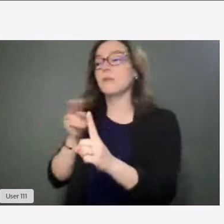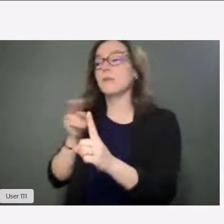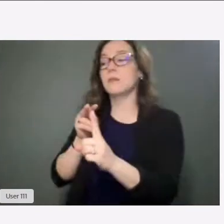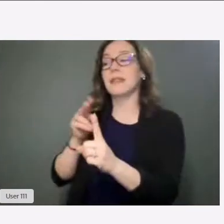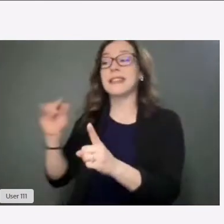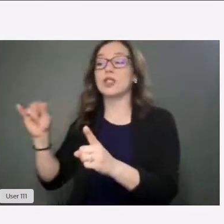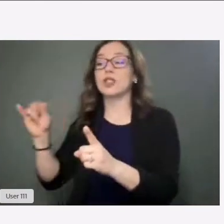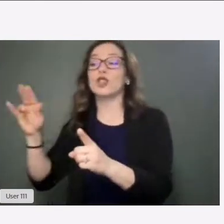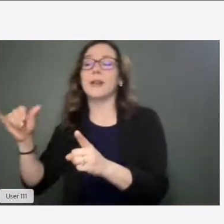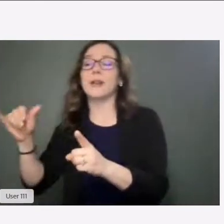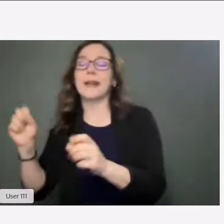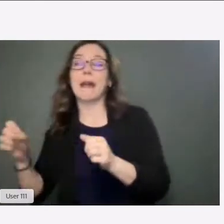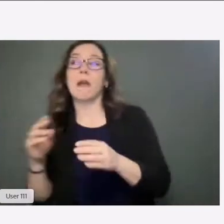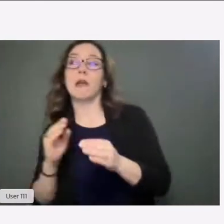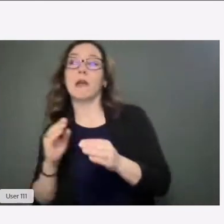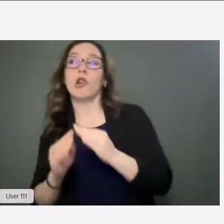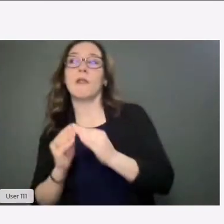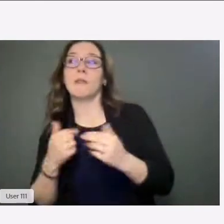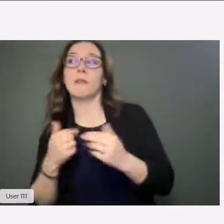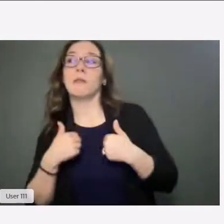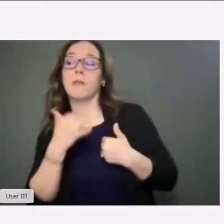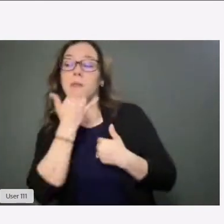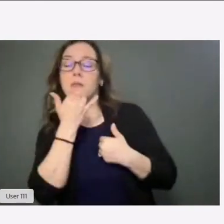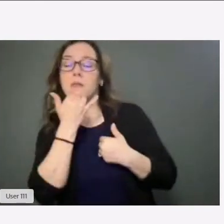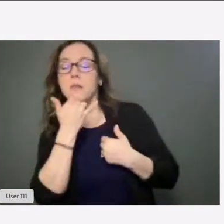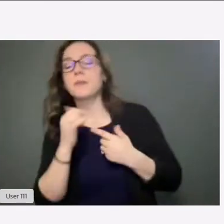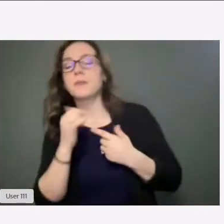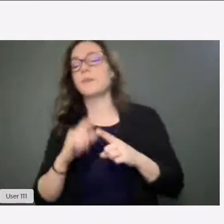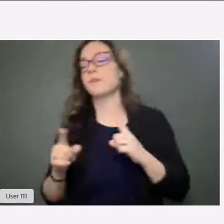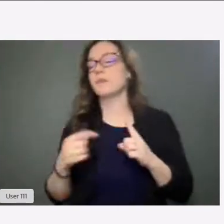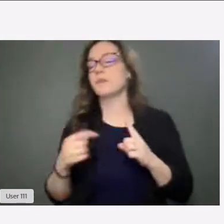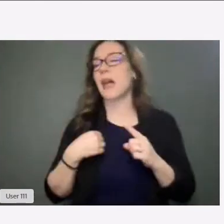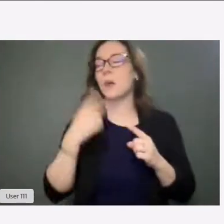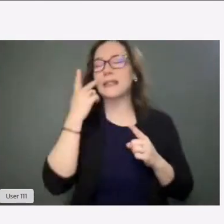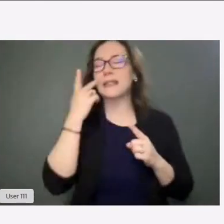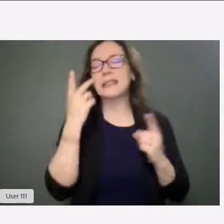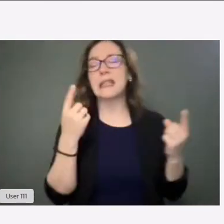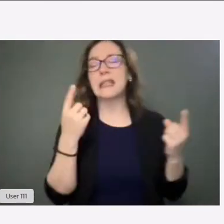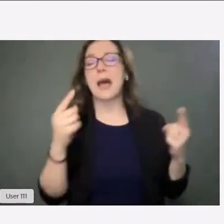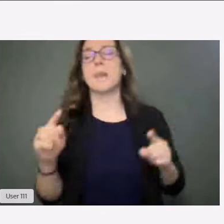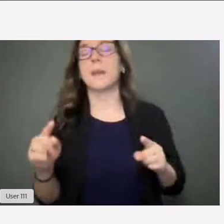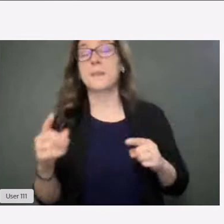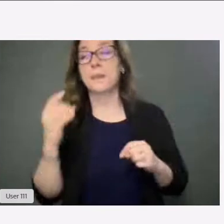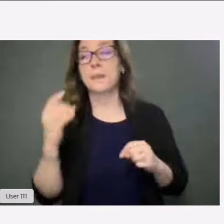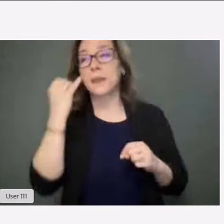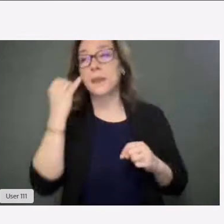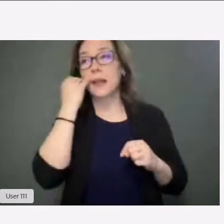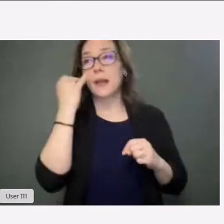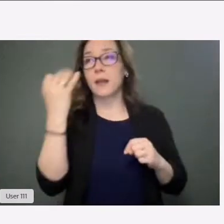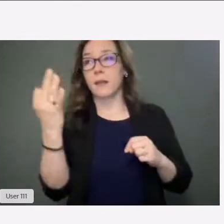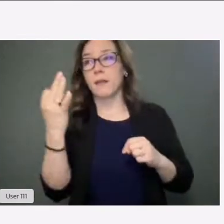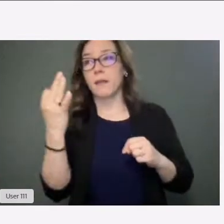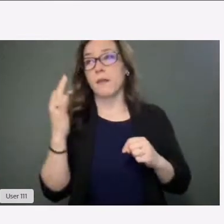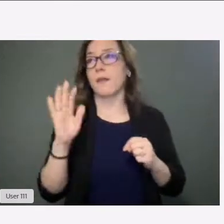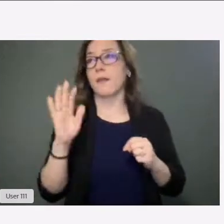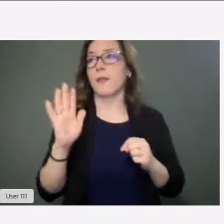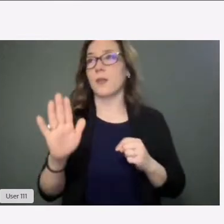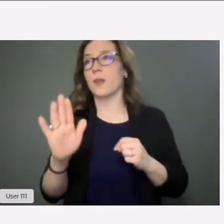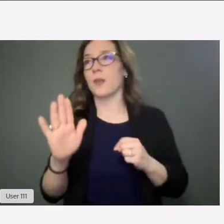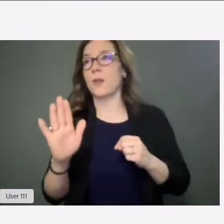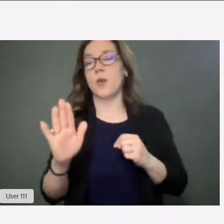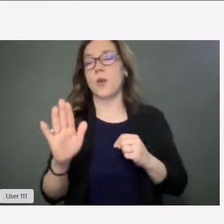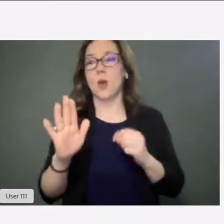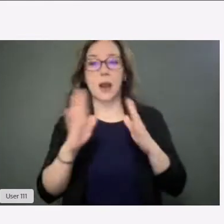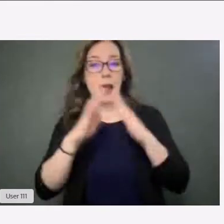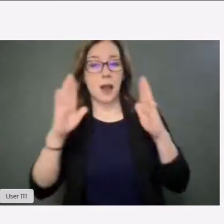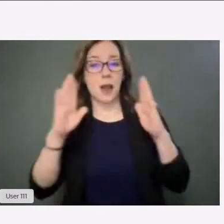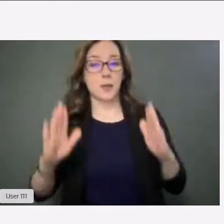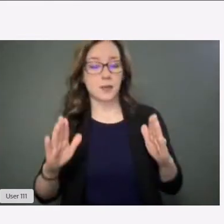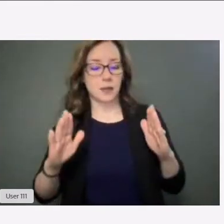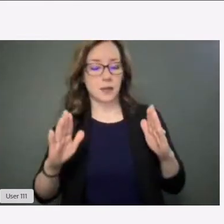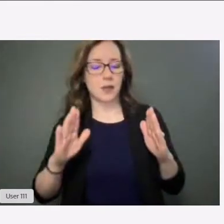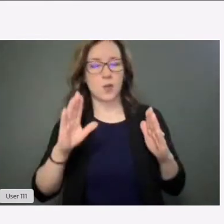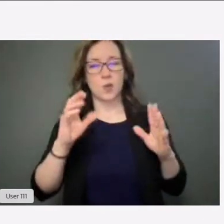course correct if need be, how I would see this happening. If at your housing department, your higher education institute,